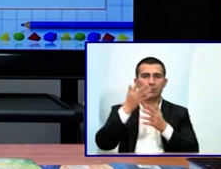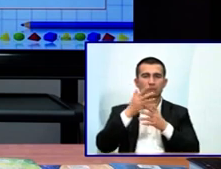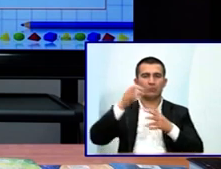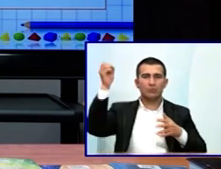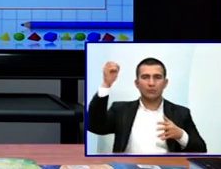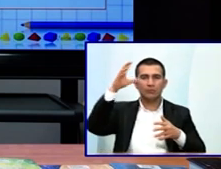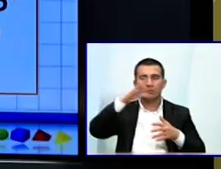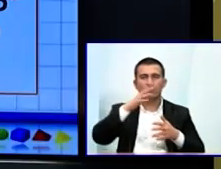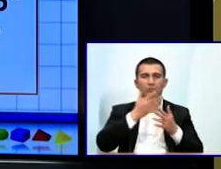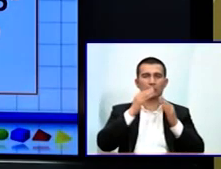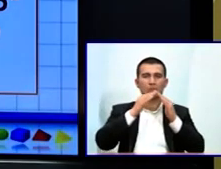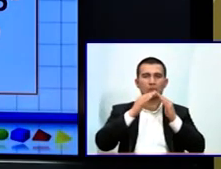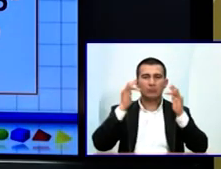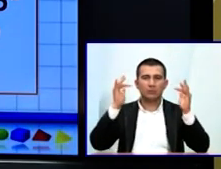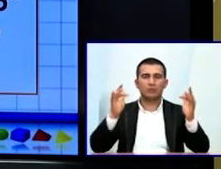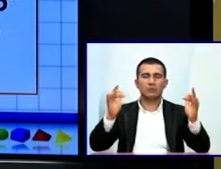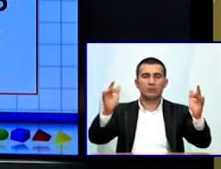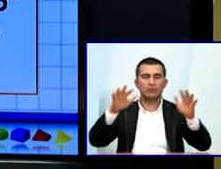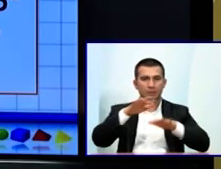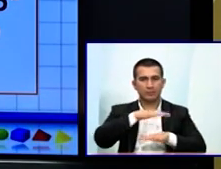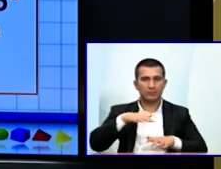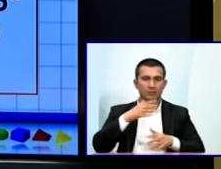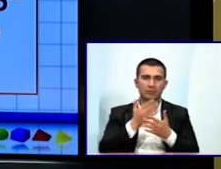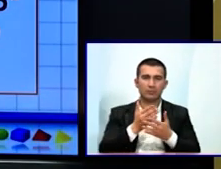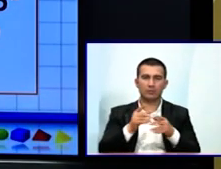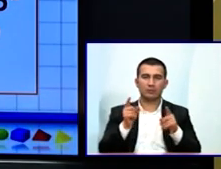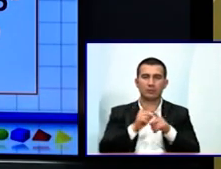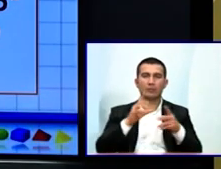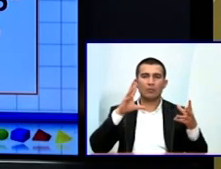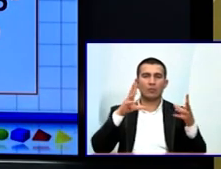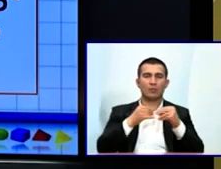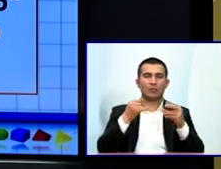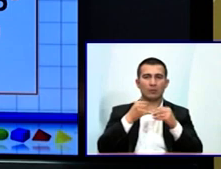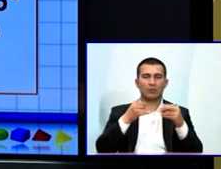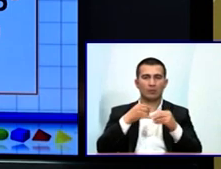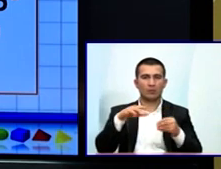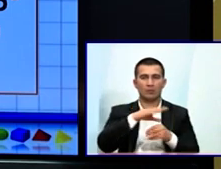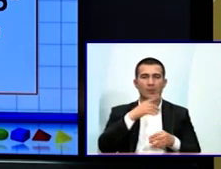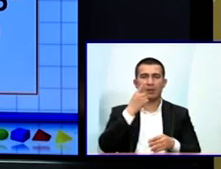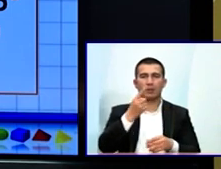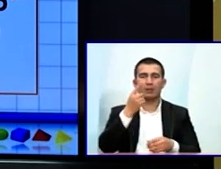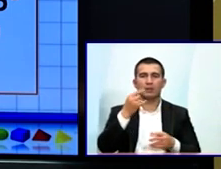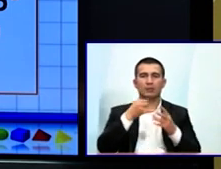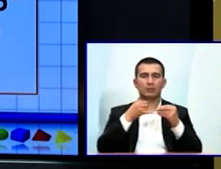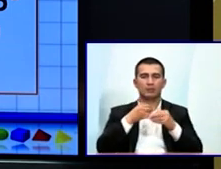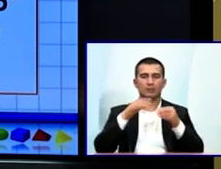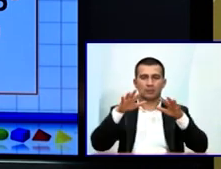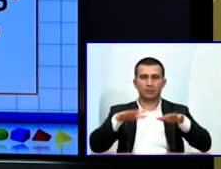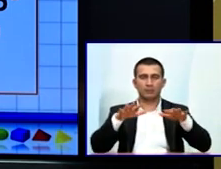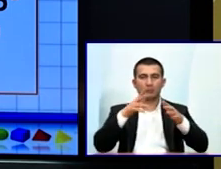botqoqliklar, haydalgan yerlar va jami yerlarning maydoni. Demak, har bir yerimizning maydoni